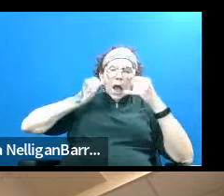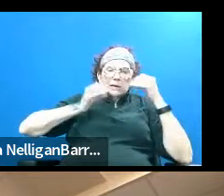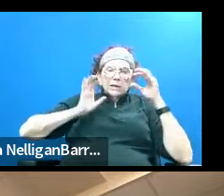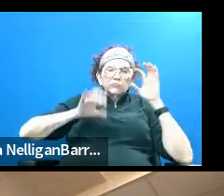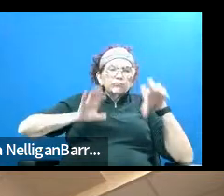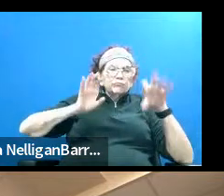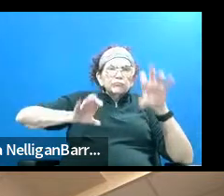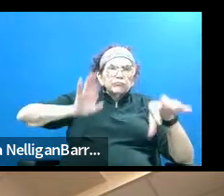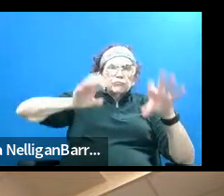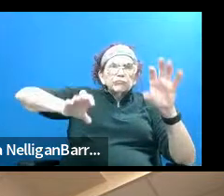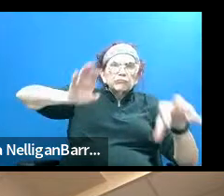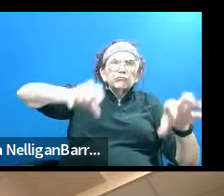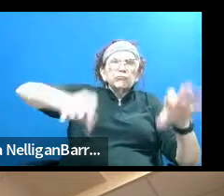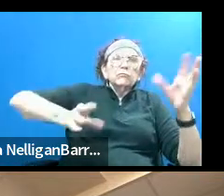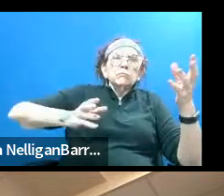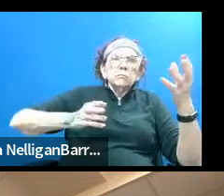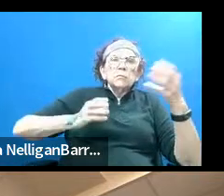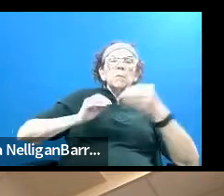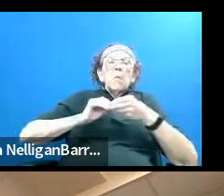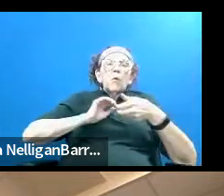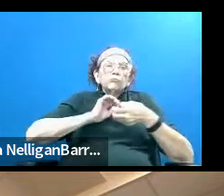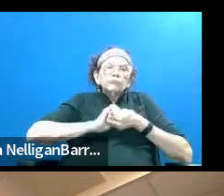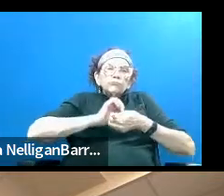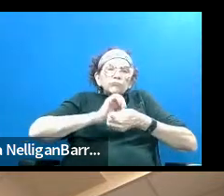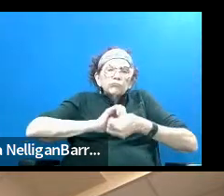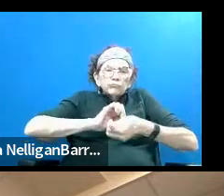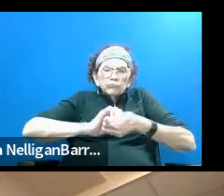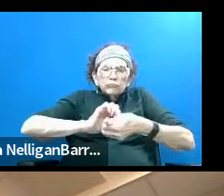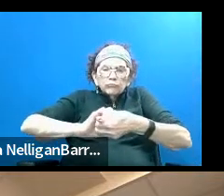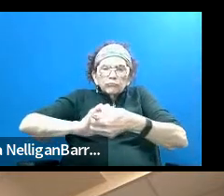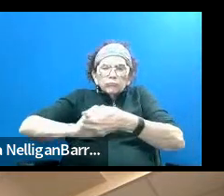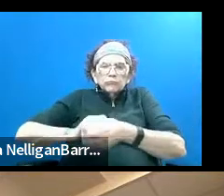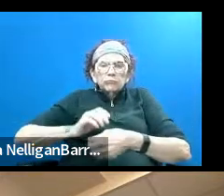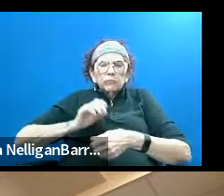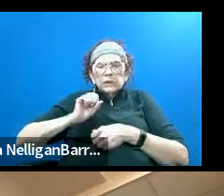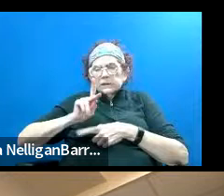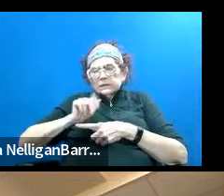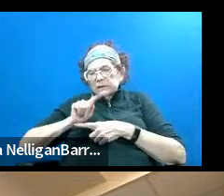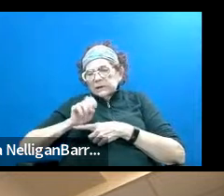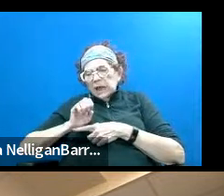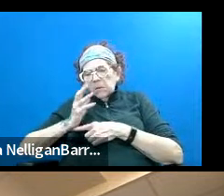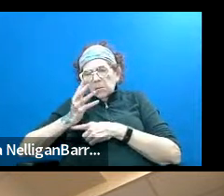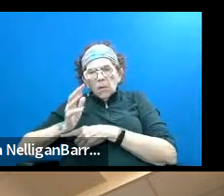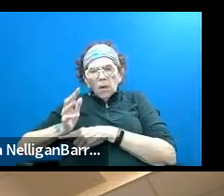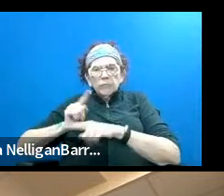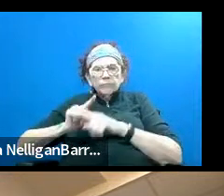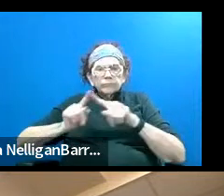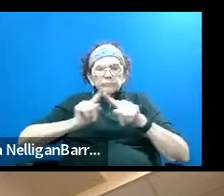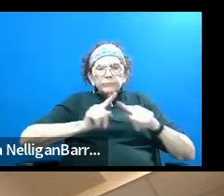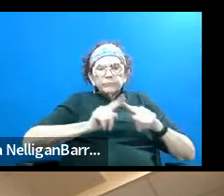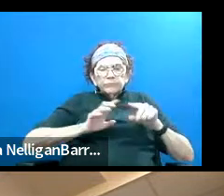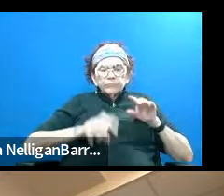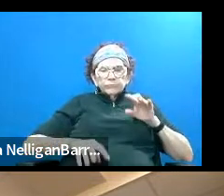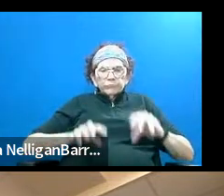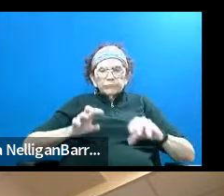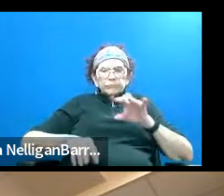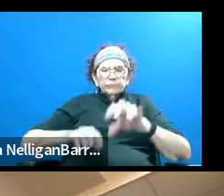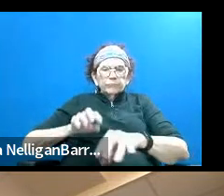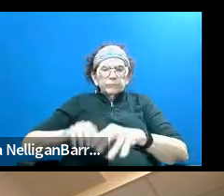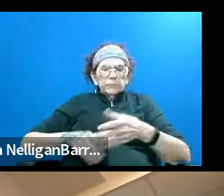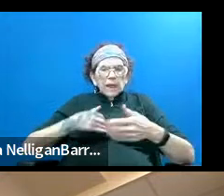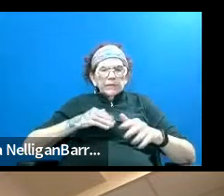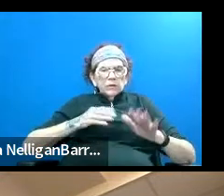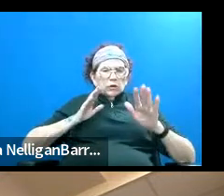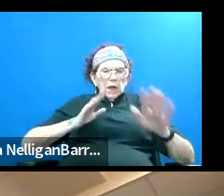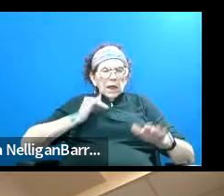Rochester City Skate Park are still going to be there. We might be able to help fund some great ideas they have to make the skate park or its area even better.